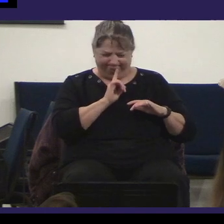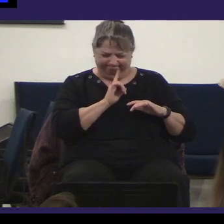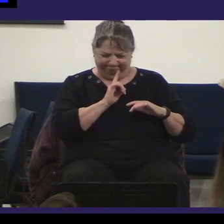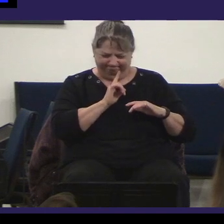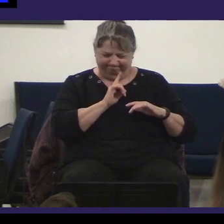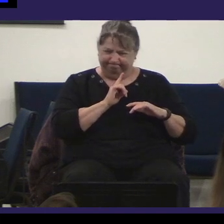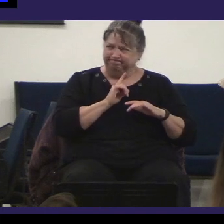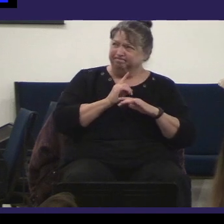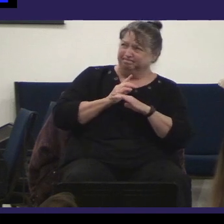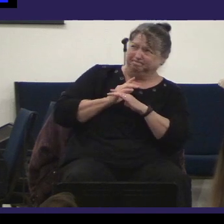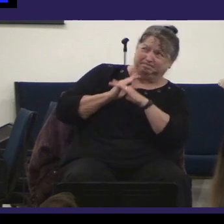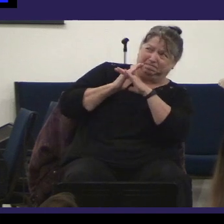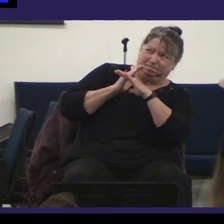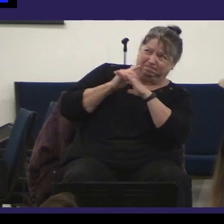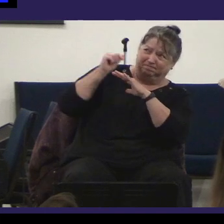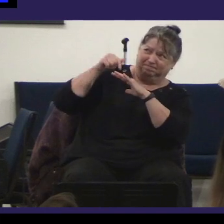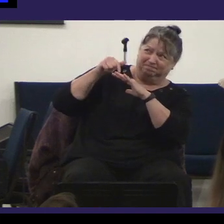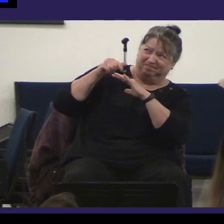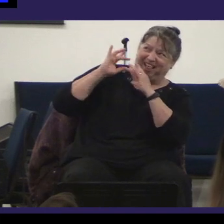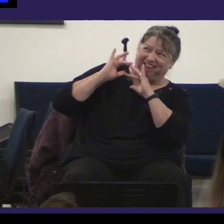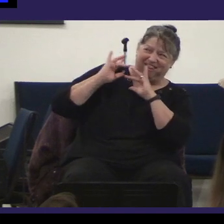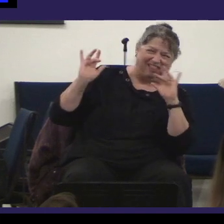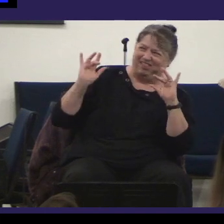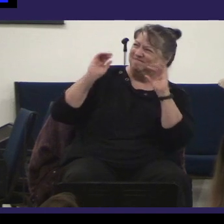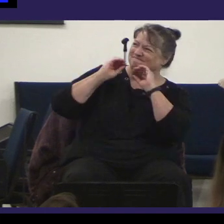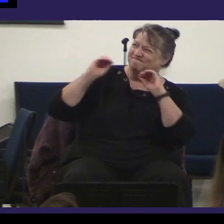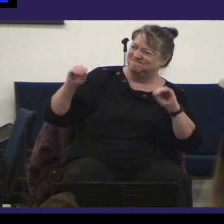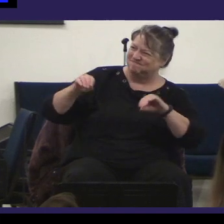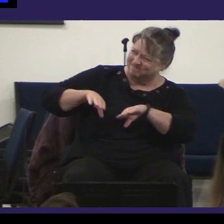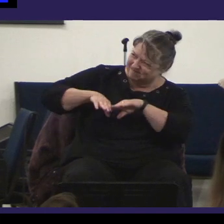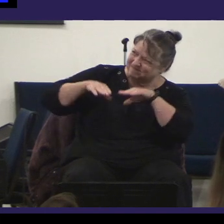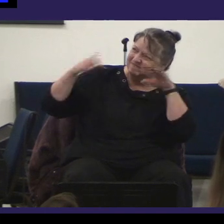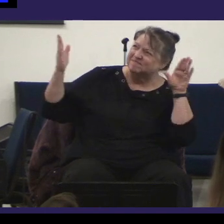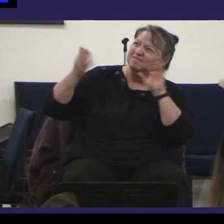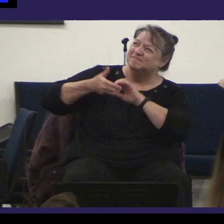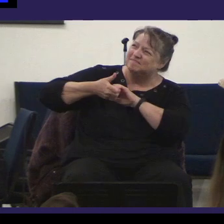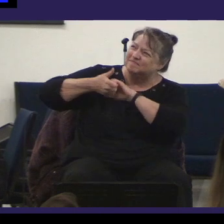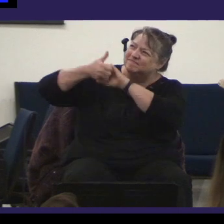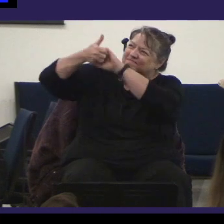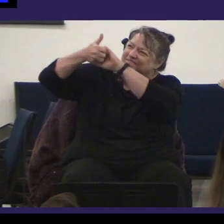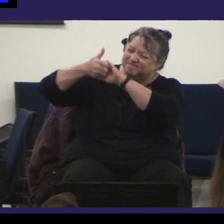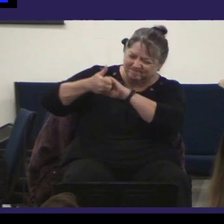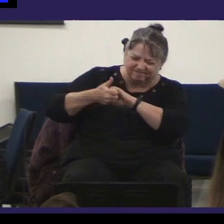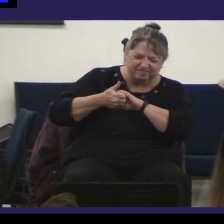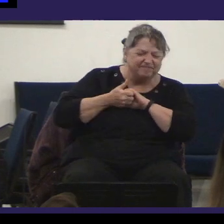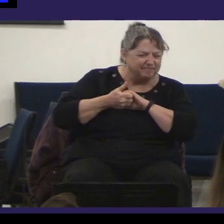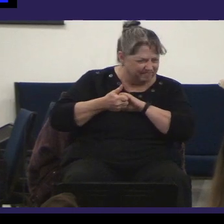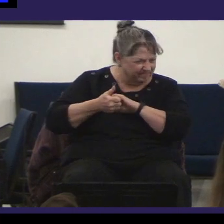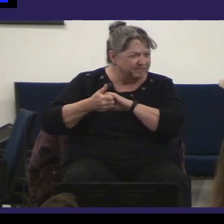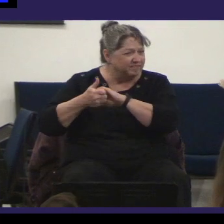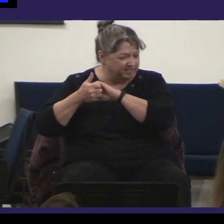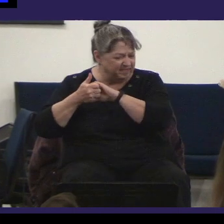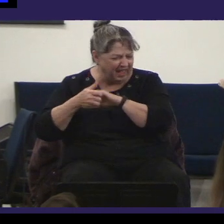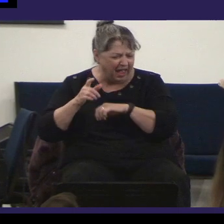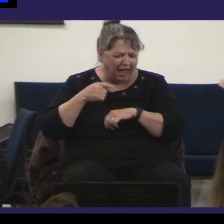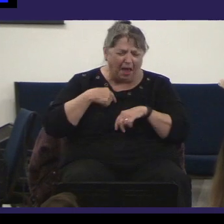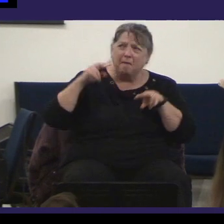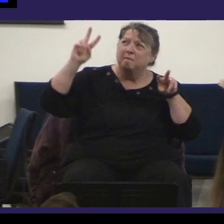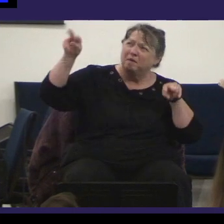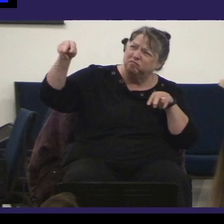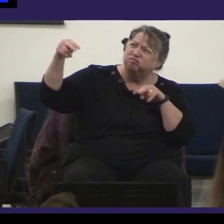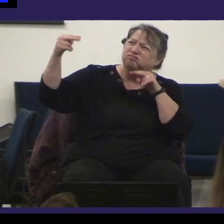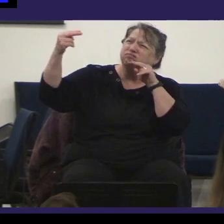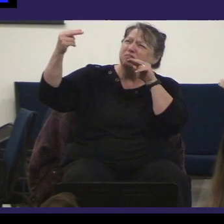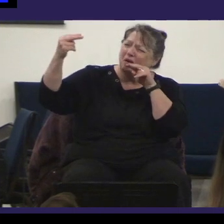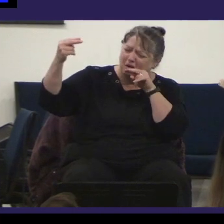stands between me and my God. So I'm looking to Jesus,